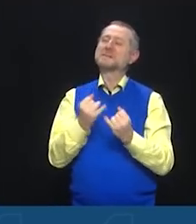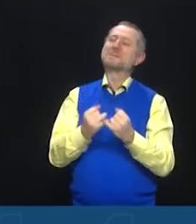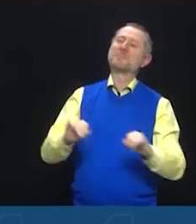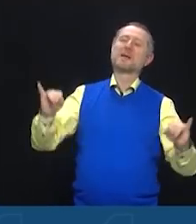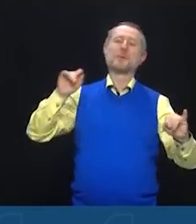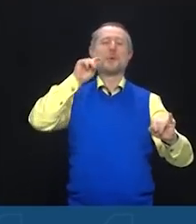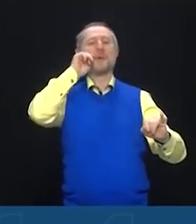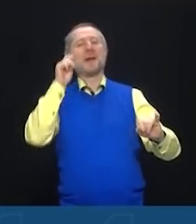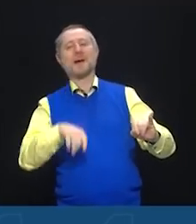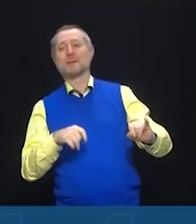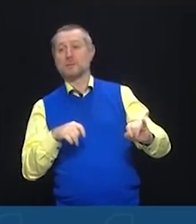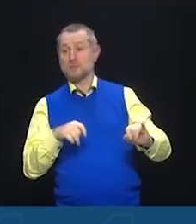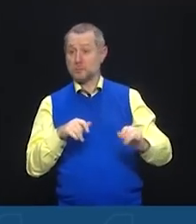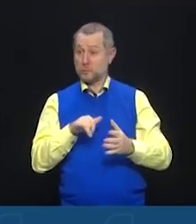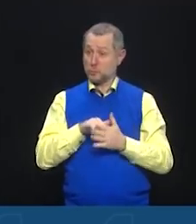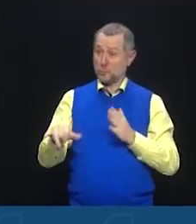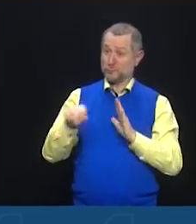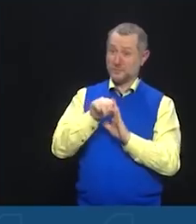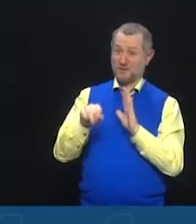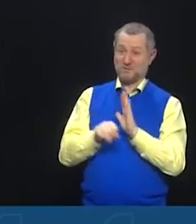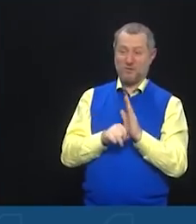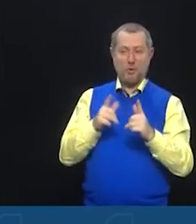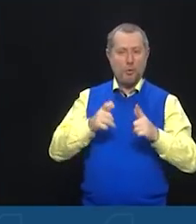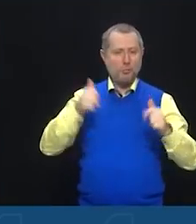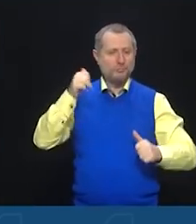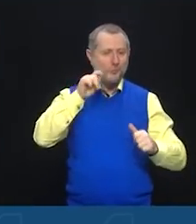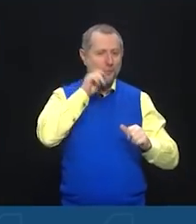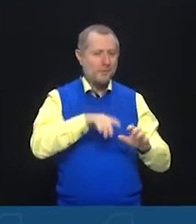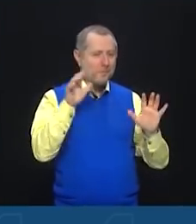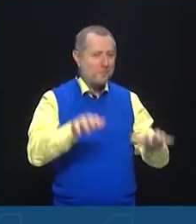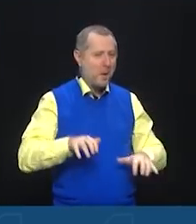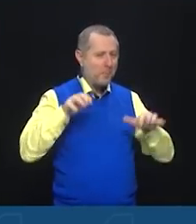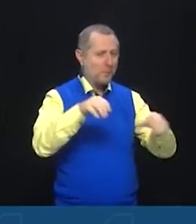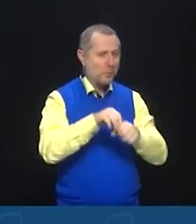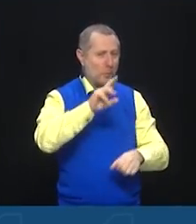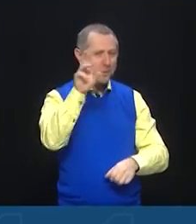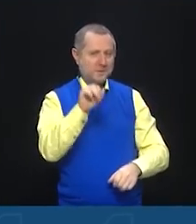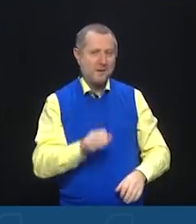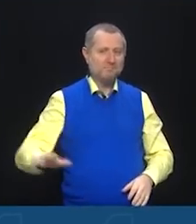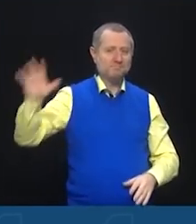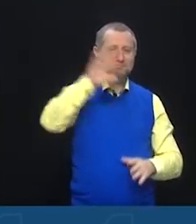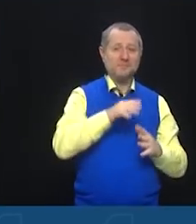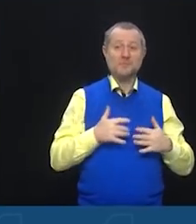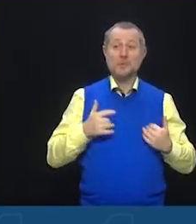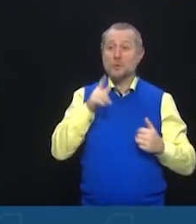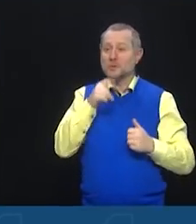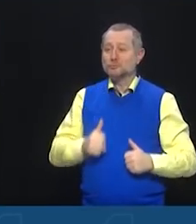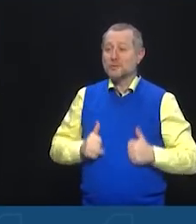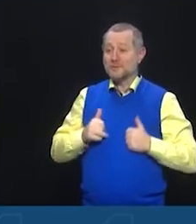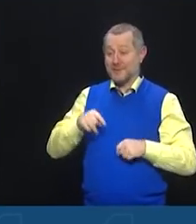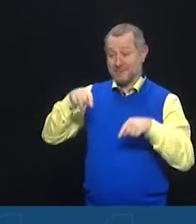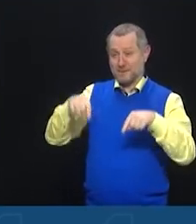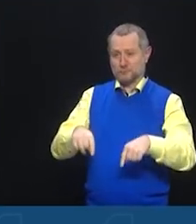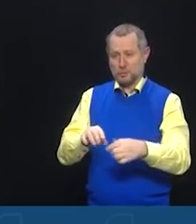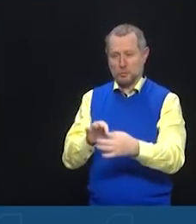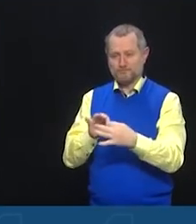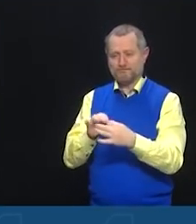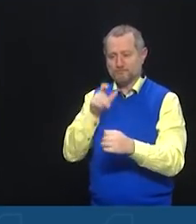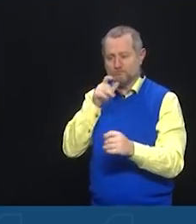the state of New York is home to the largest Ukrainian population in the United States and is proud to have this special relationship with the nation of